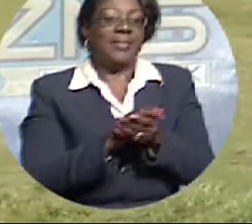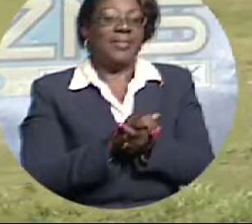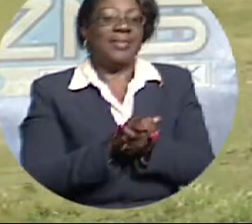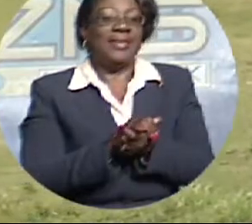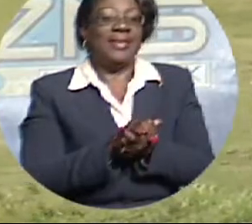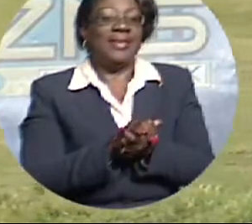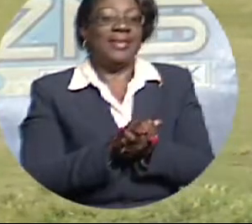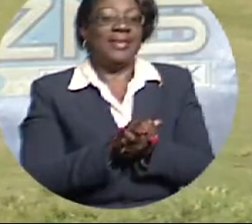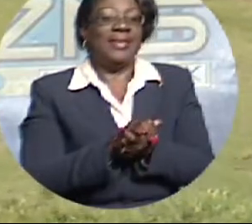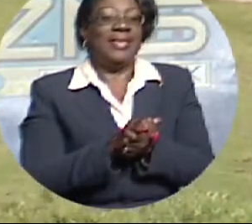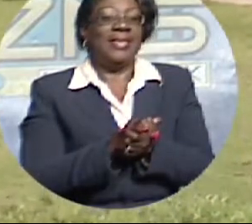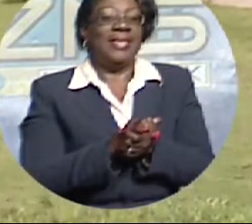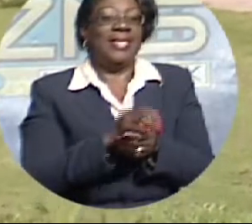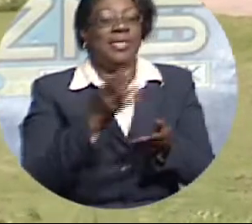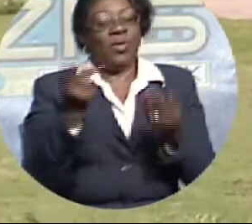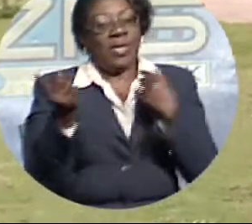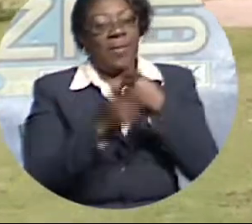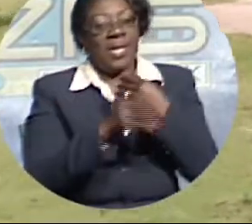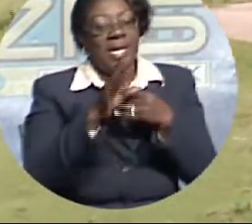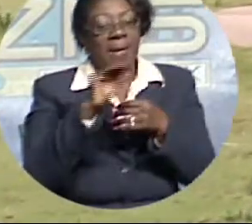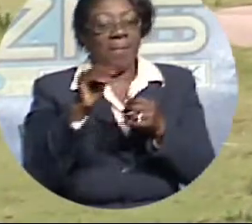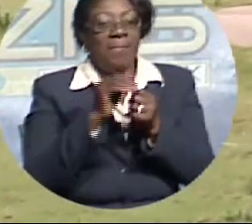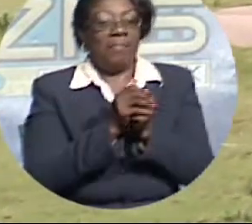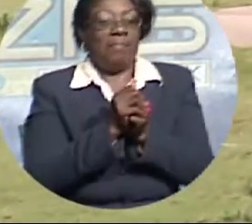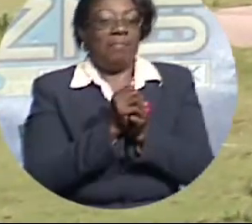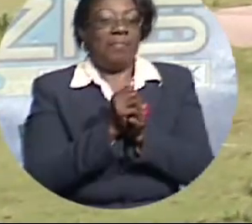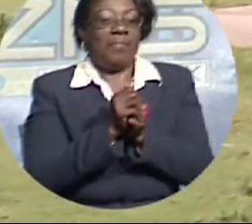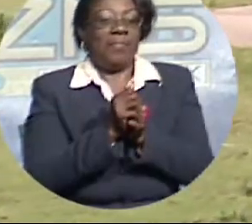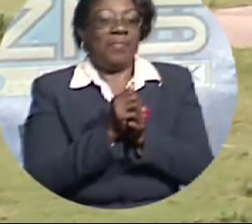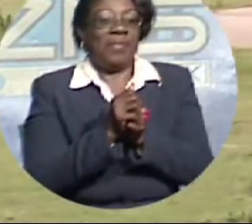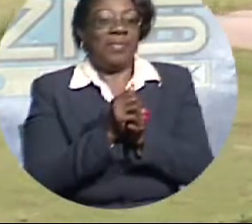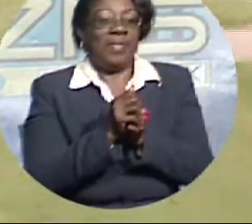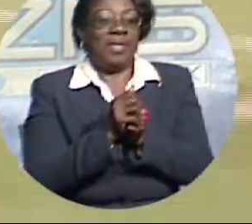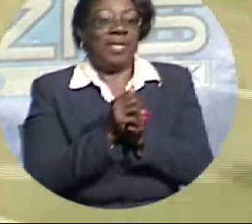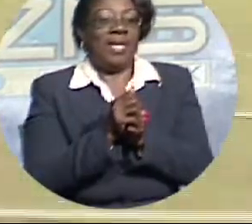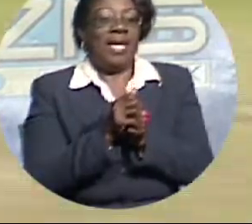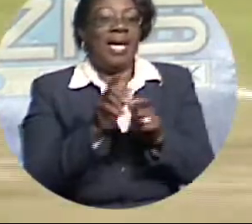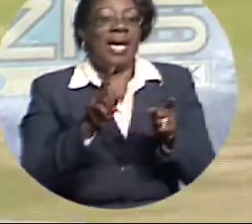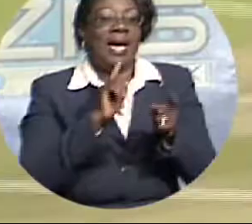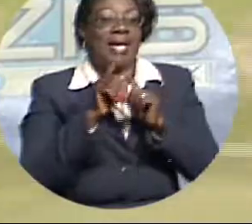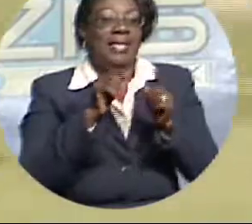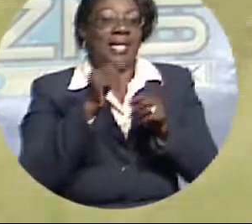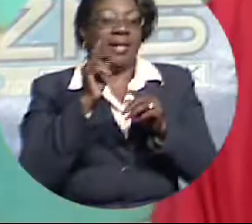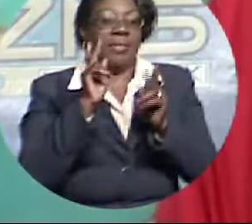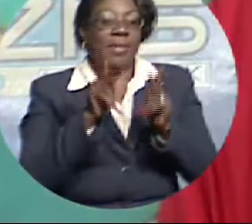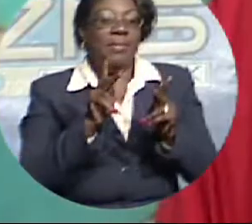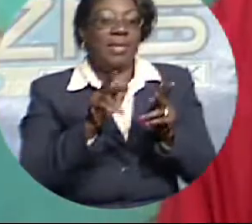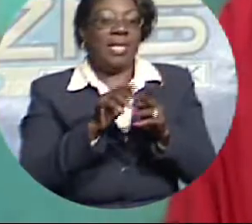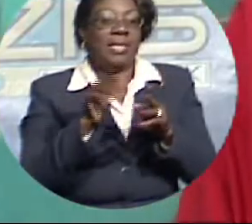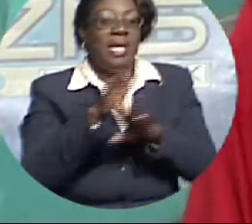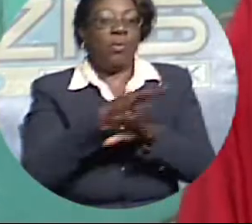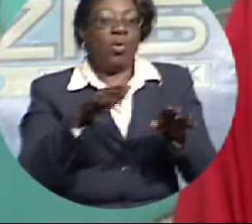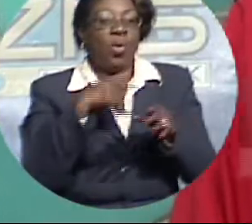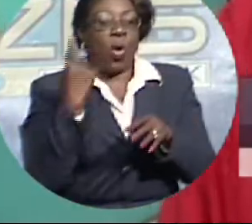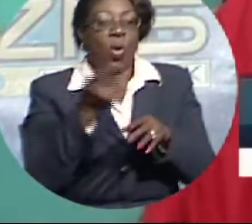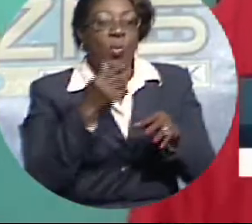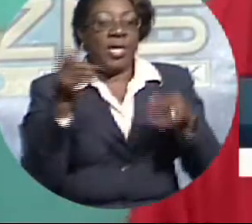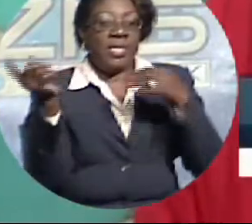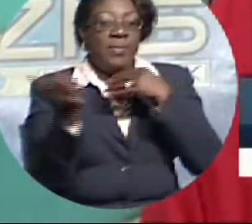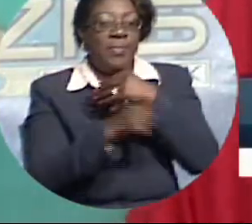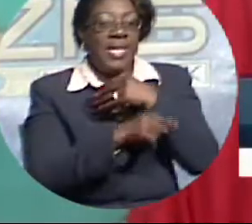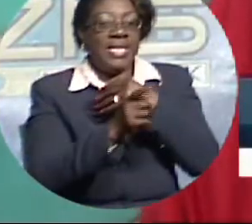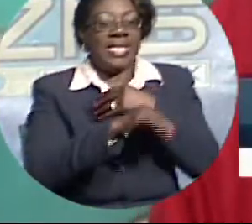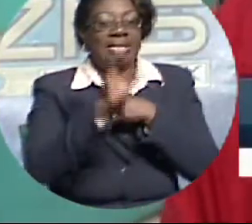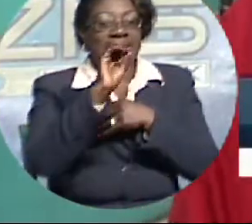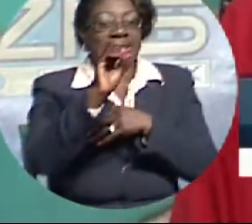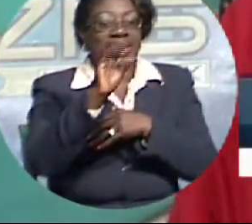Yes, he's referring to Coach Fordham Bristol Knights, who's not pushing the panic button. I tell people that day one always be C.R. Walker weak